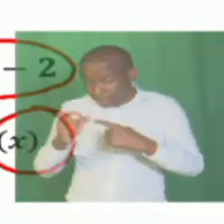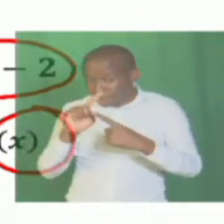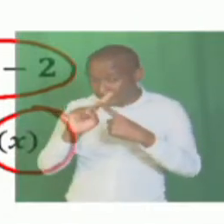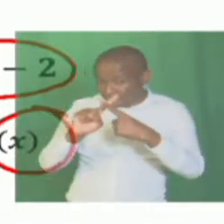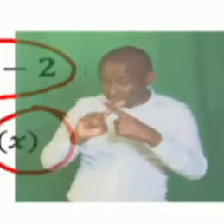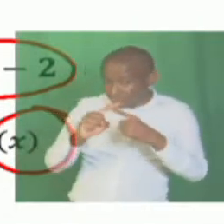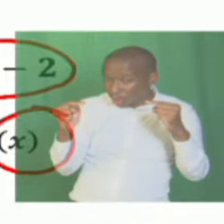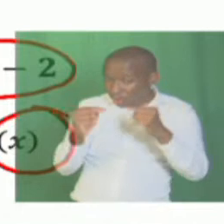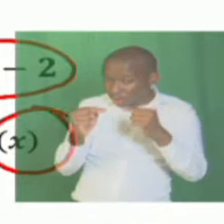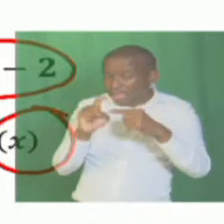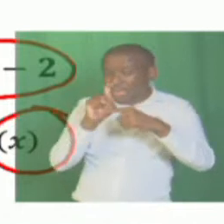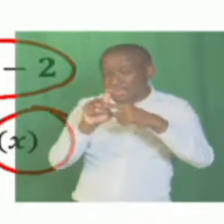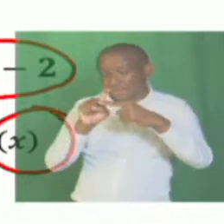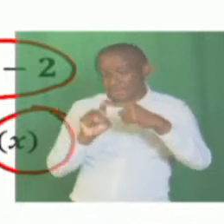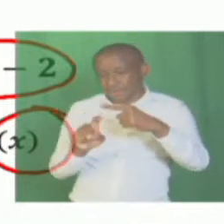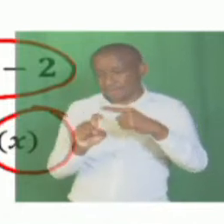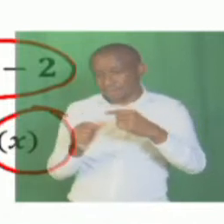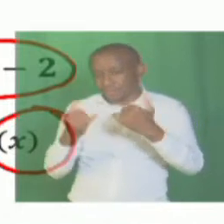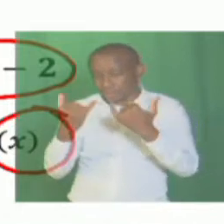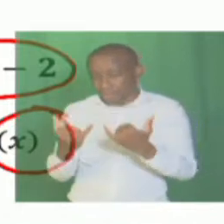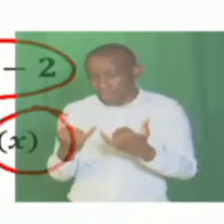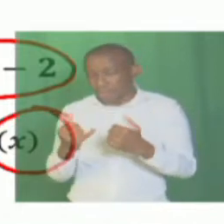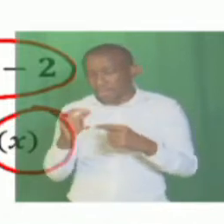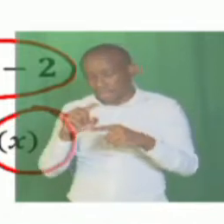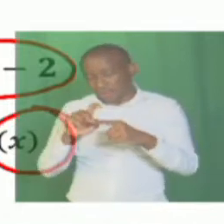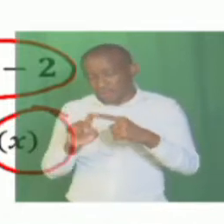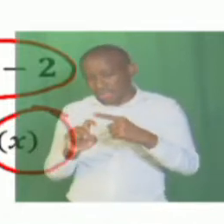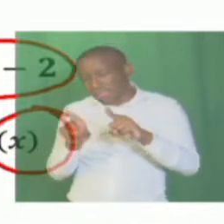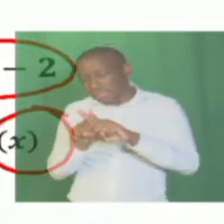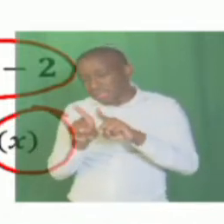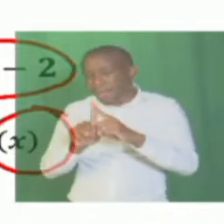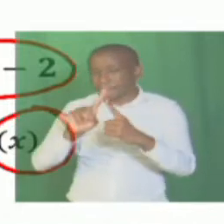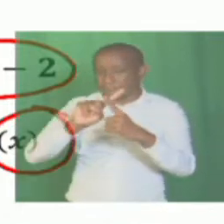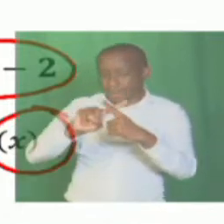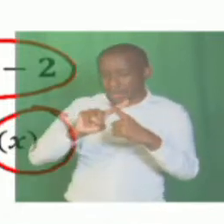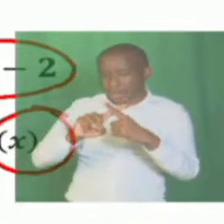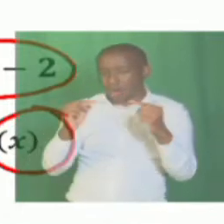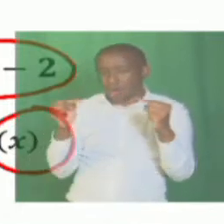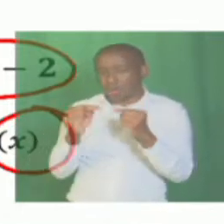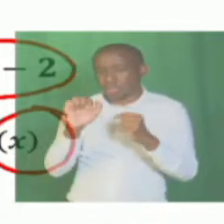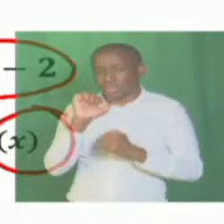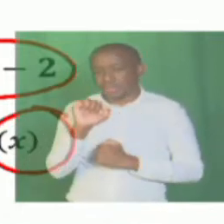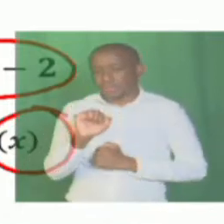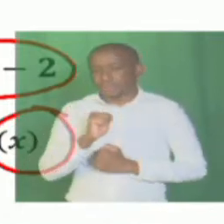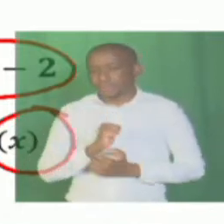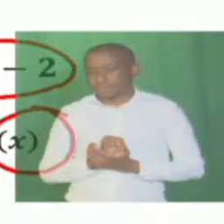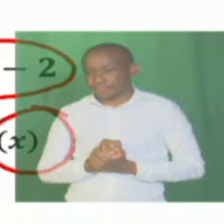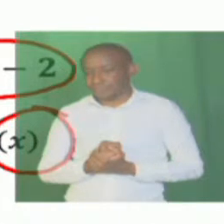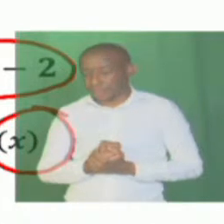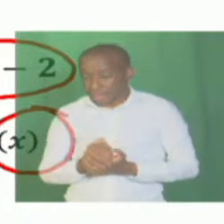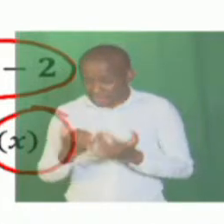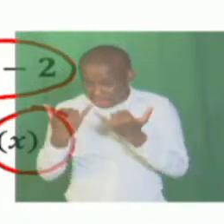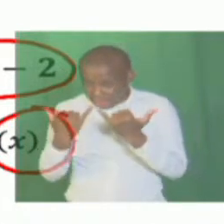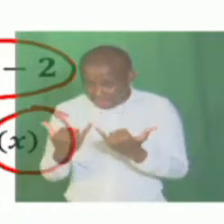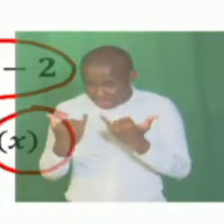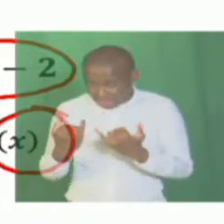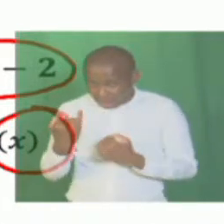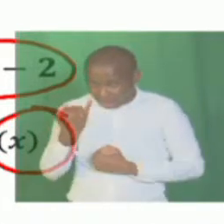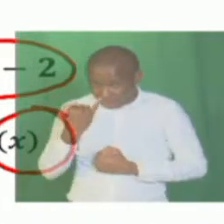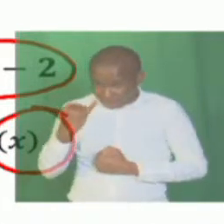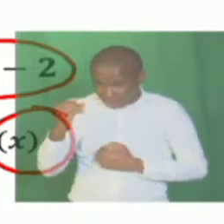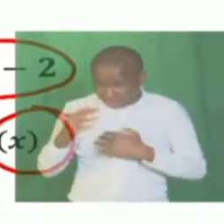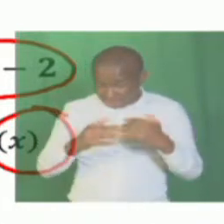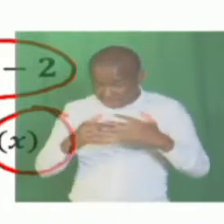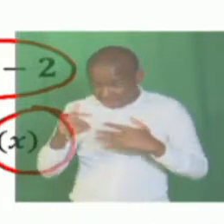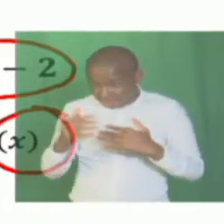its opposite is division; division and vice versa, division, its opposite is multiplication. So the first thing, now we